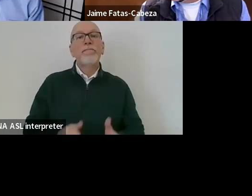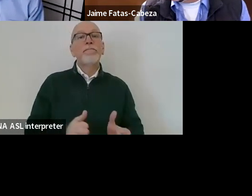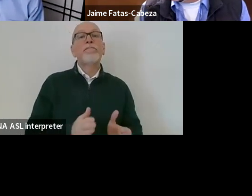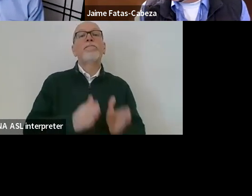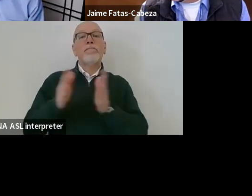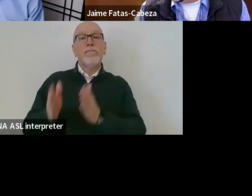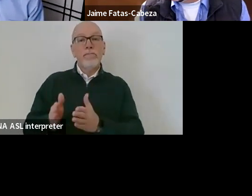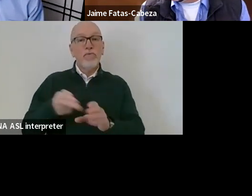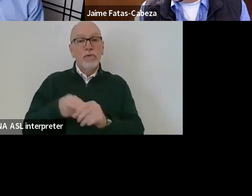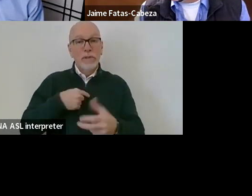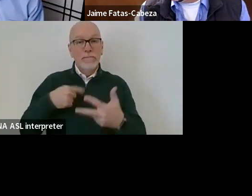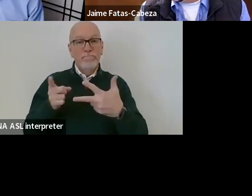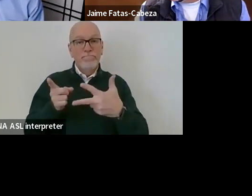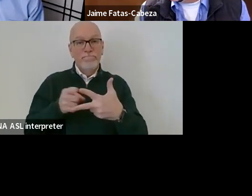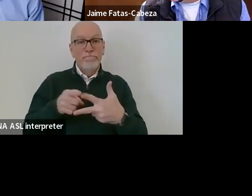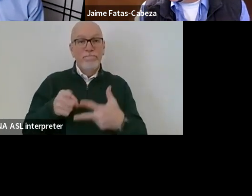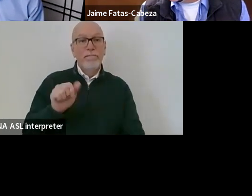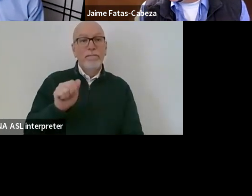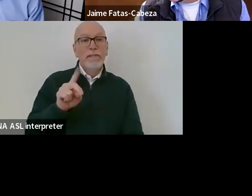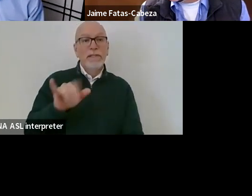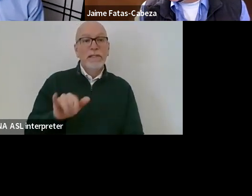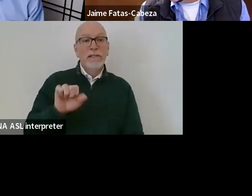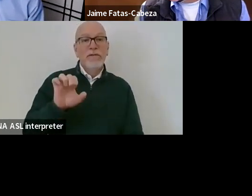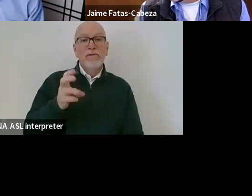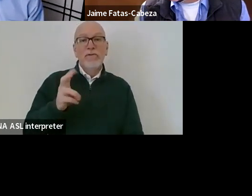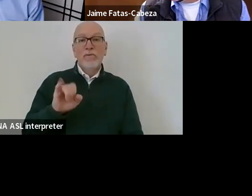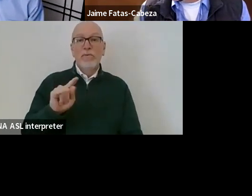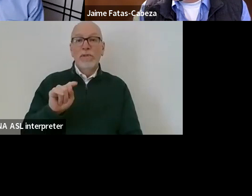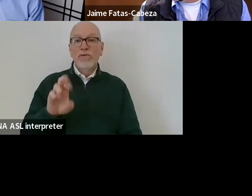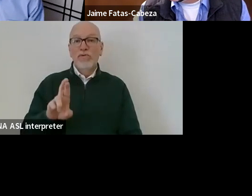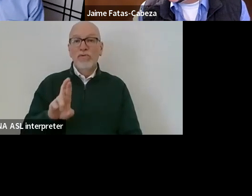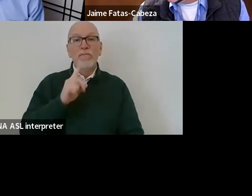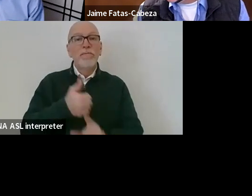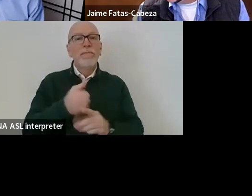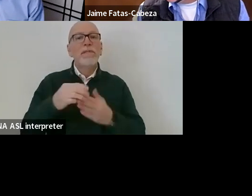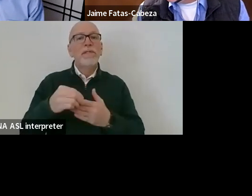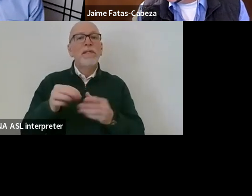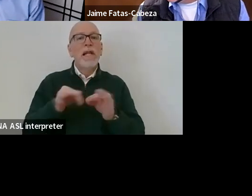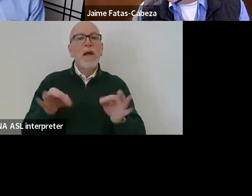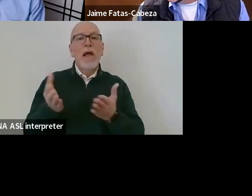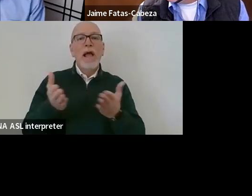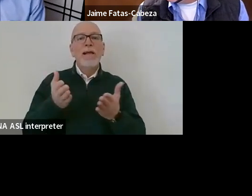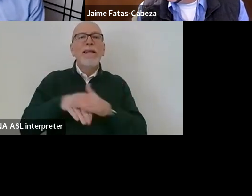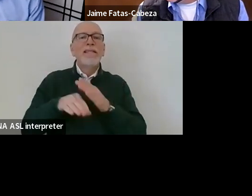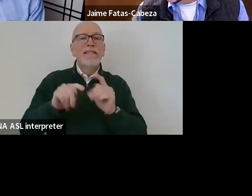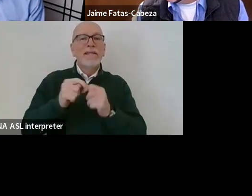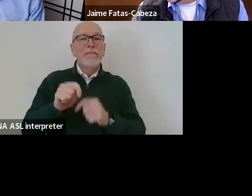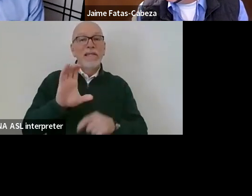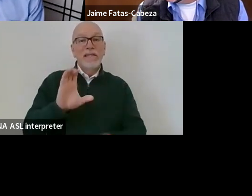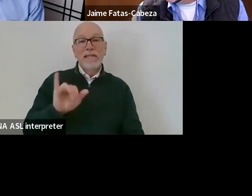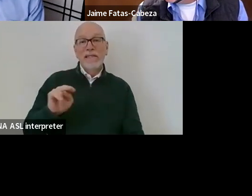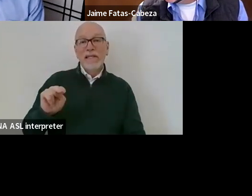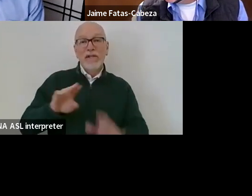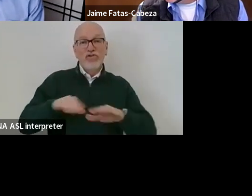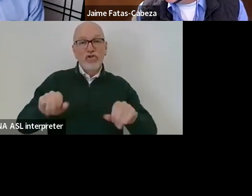joining us today is Andy Schreider. Andy leads the language access team at Cincinnati Children's Hospital